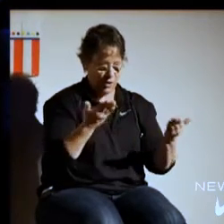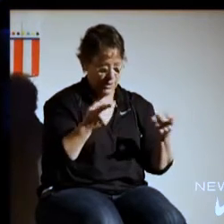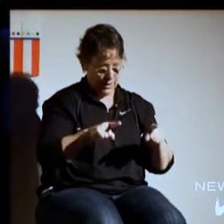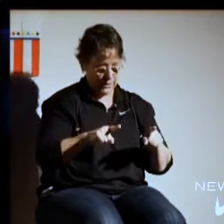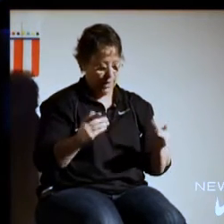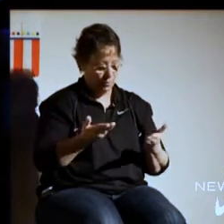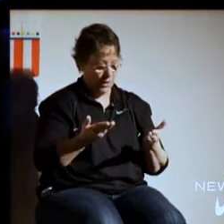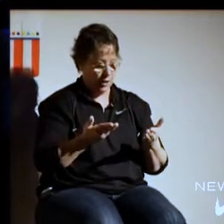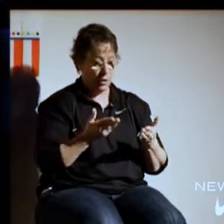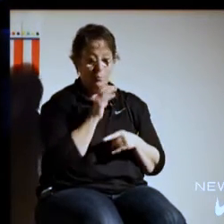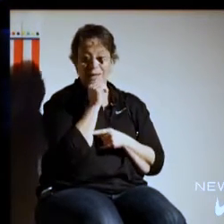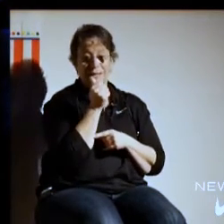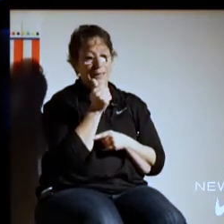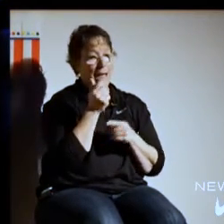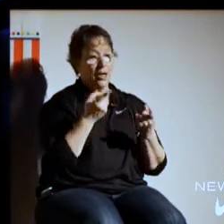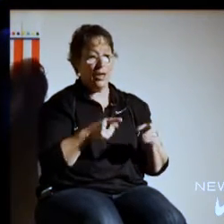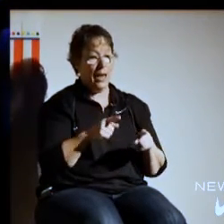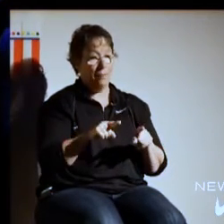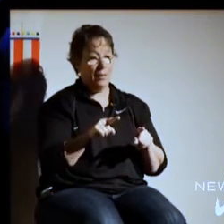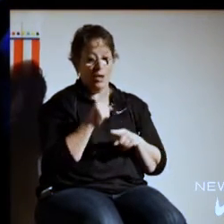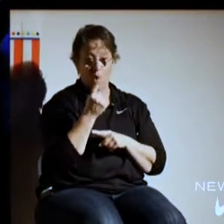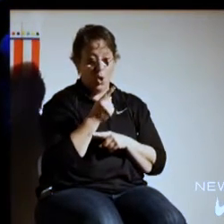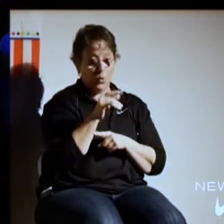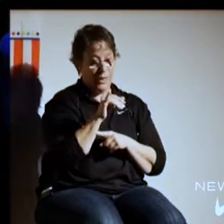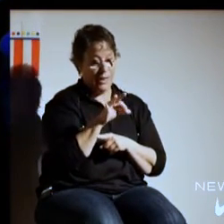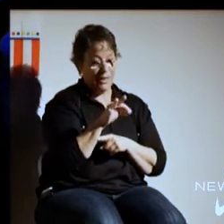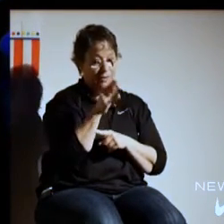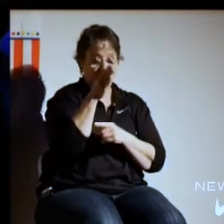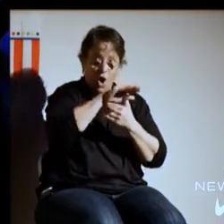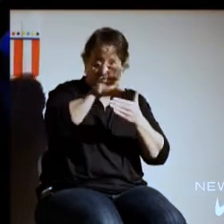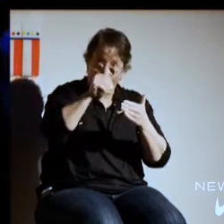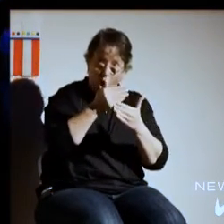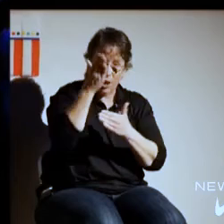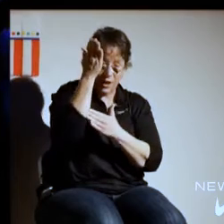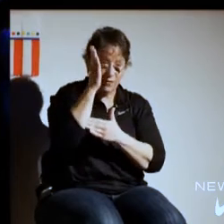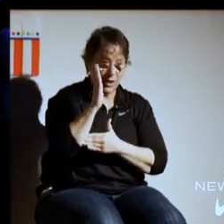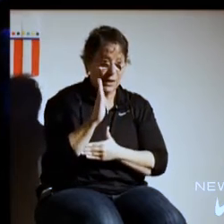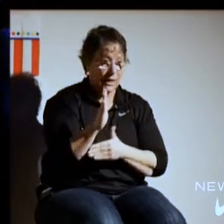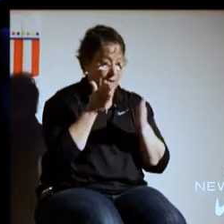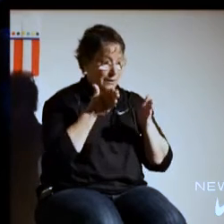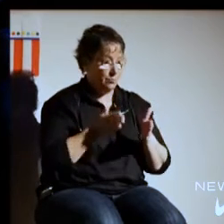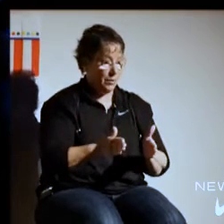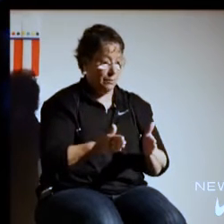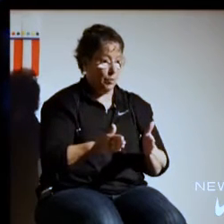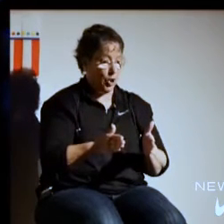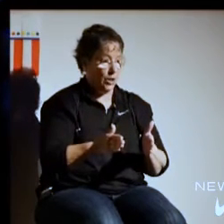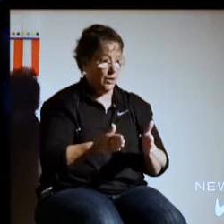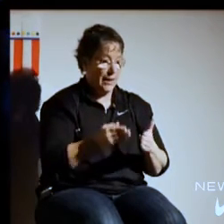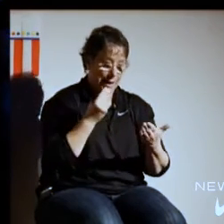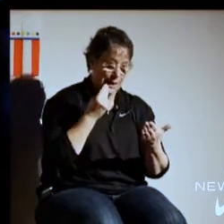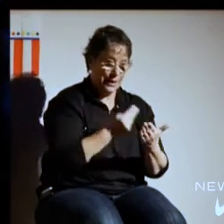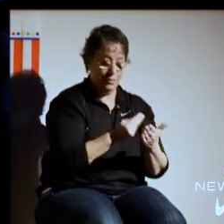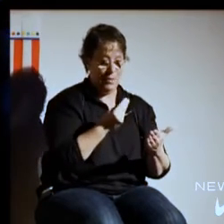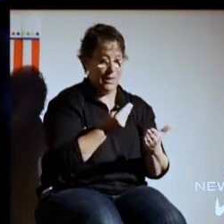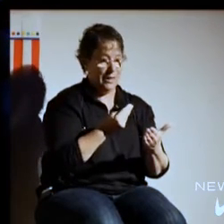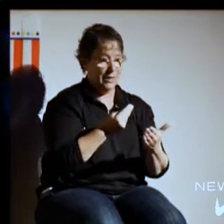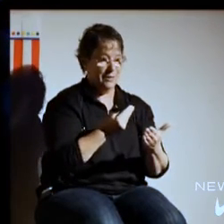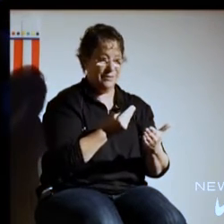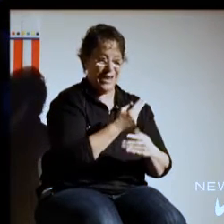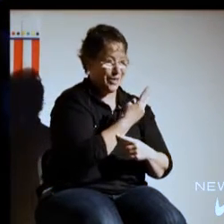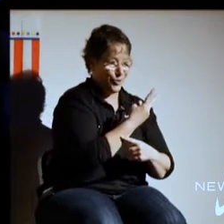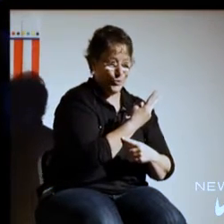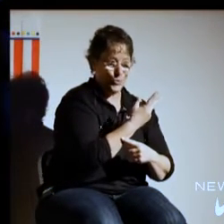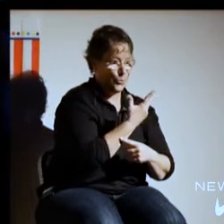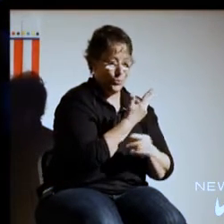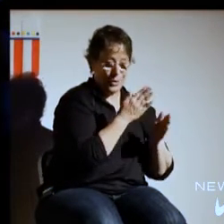But it's not going to happen unless all of God's people commit, and I don't mean 2 or 3, all of God's people who call